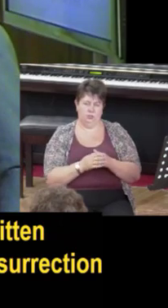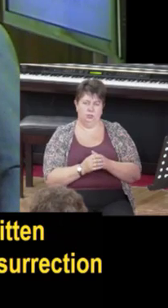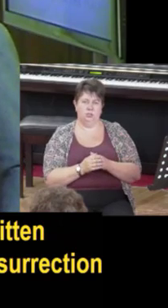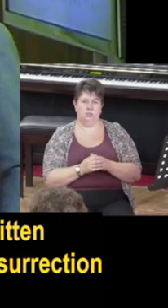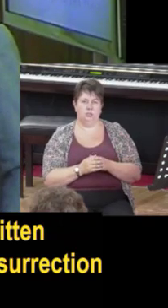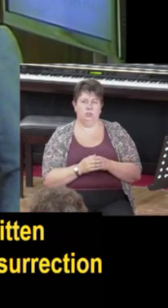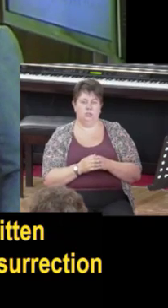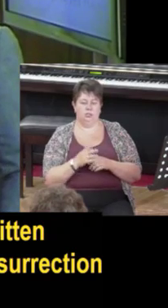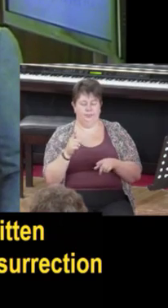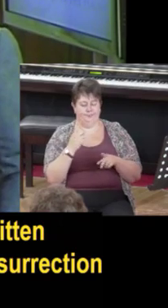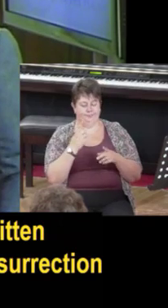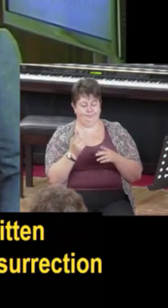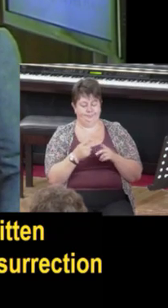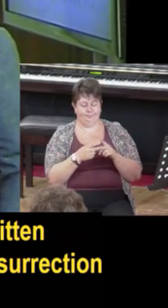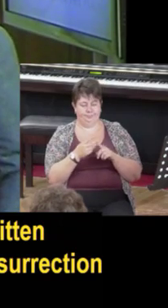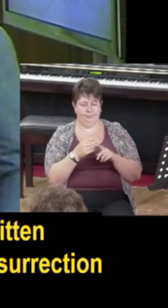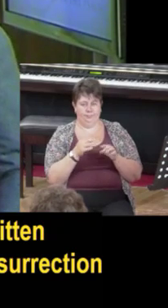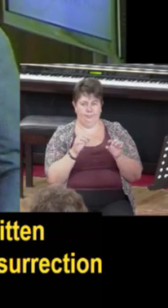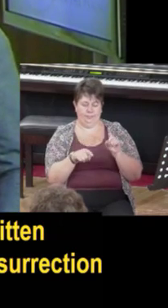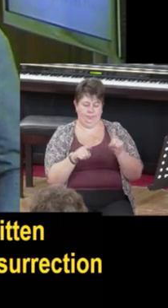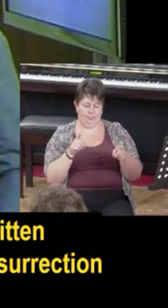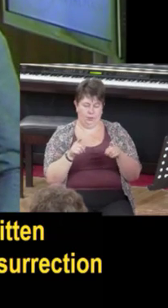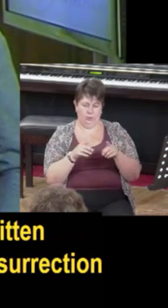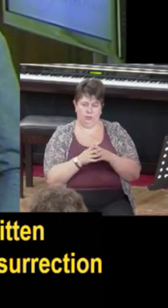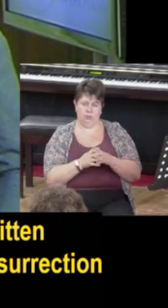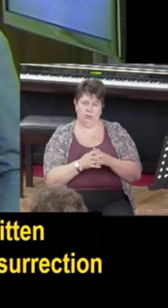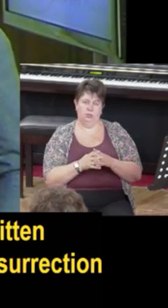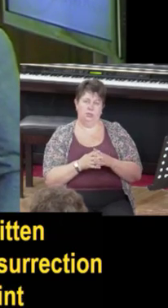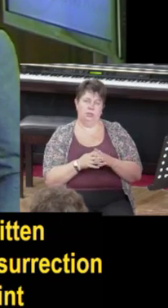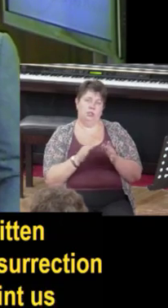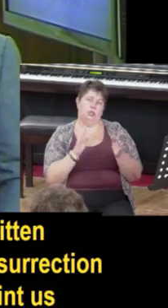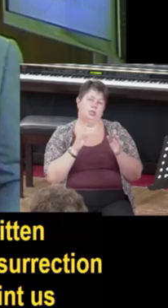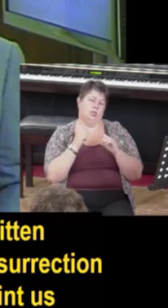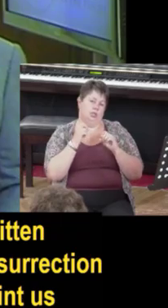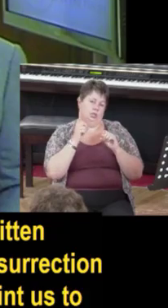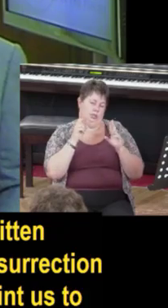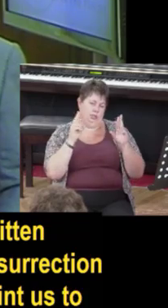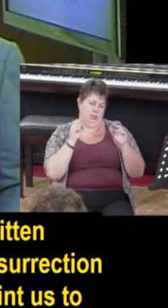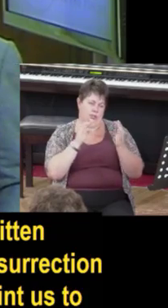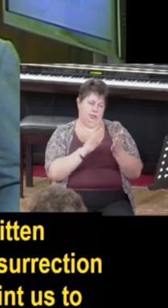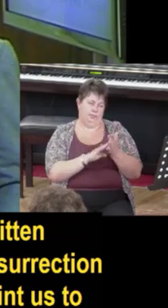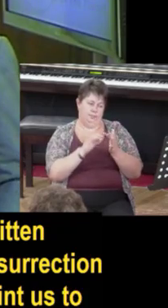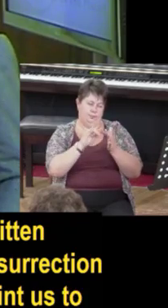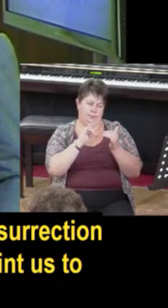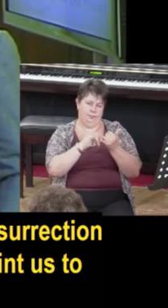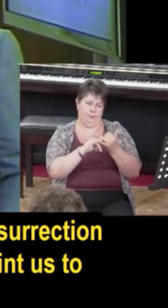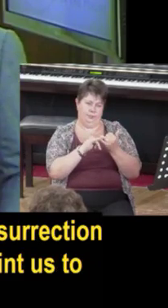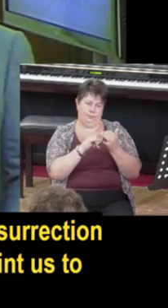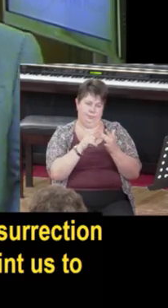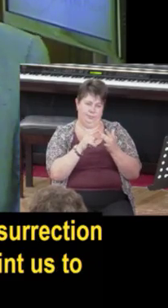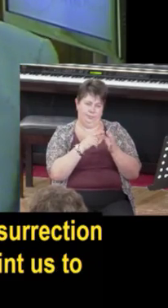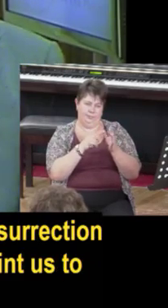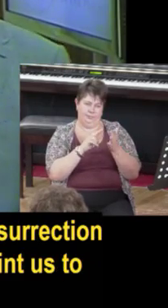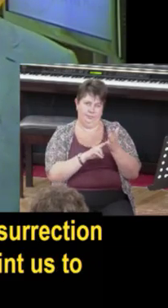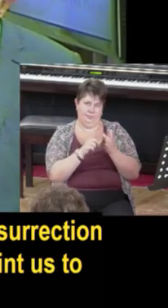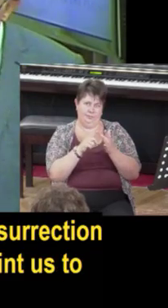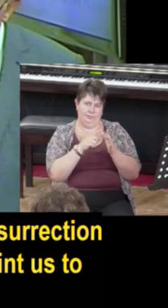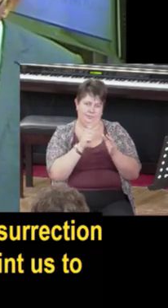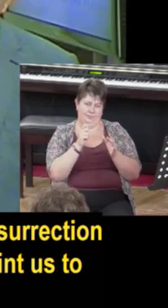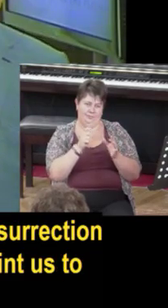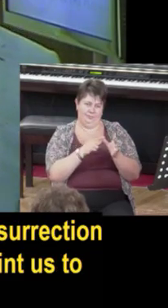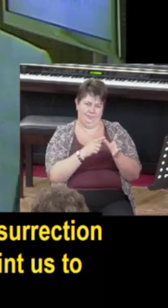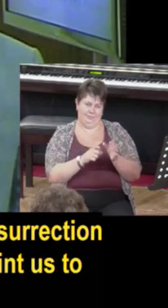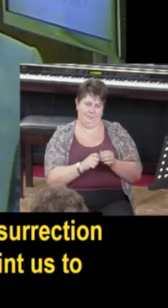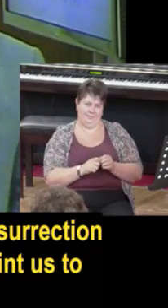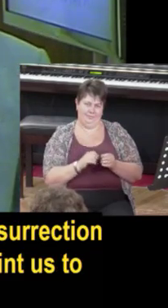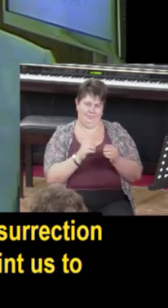to Jesus and his ministry are often referred to as messianic Psalms. And there are at least